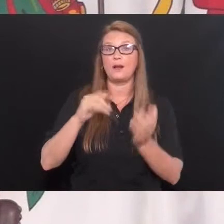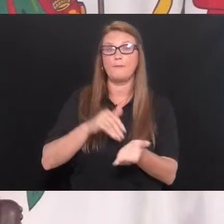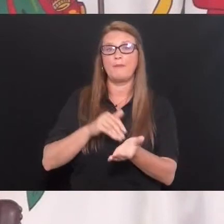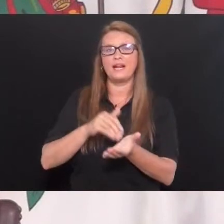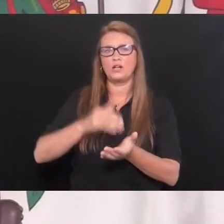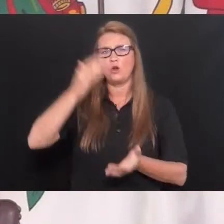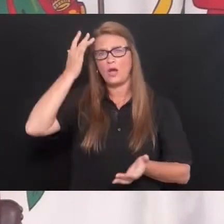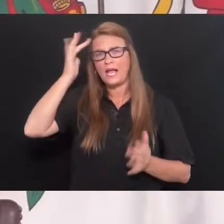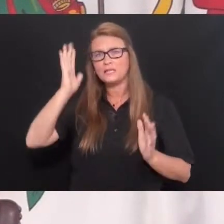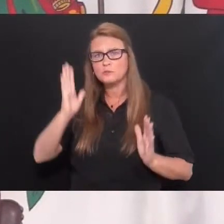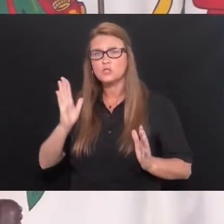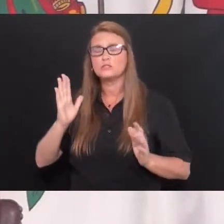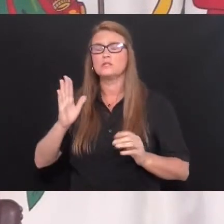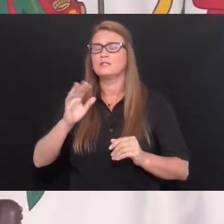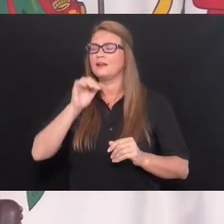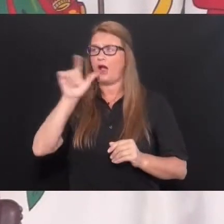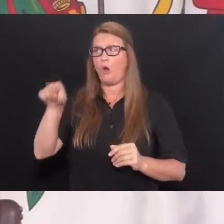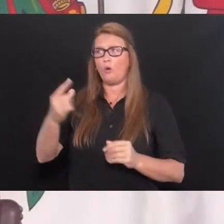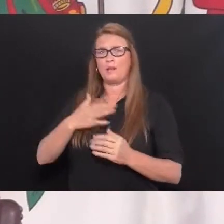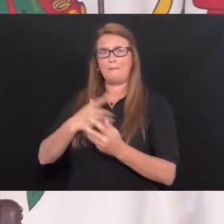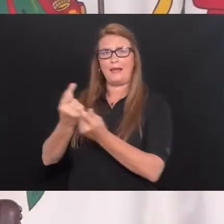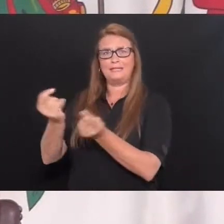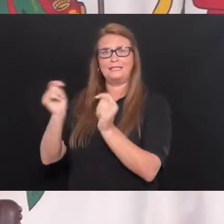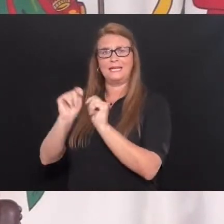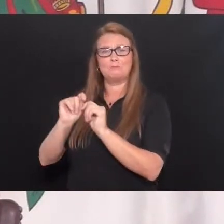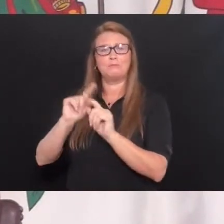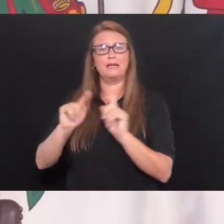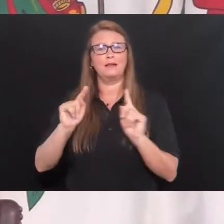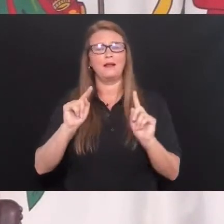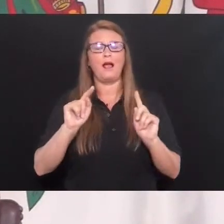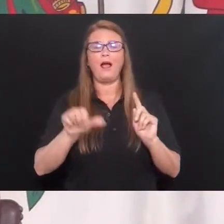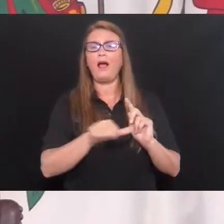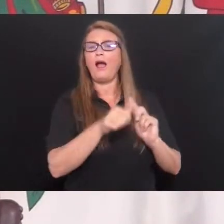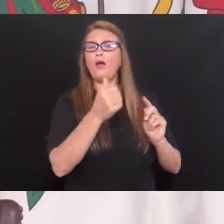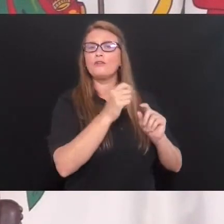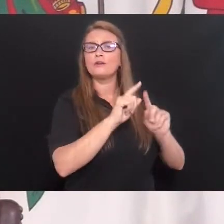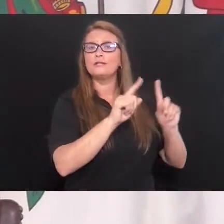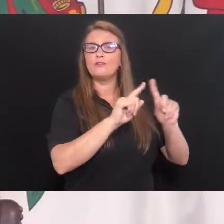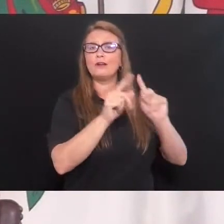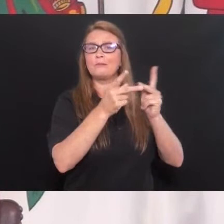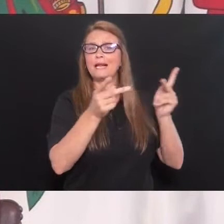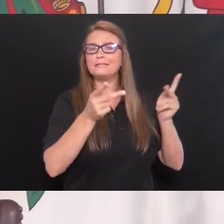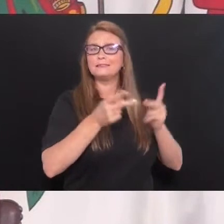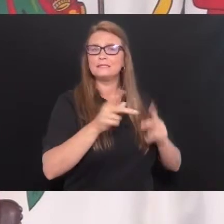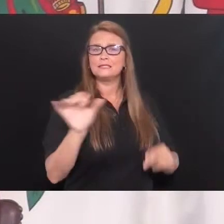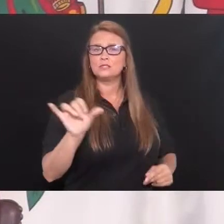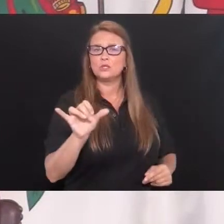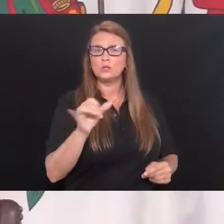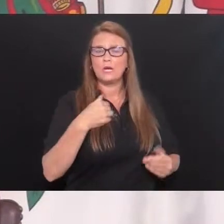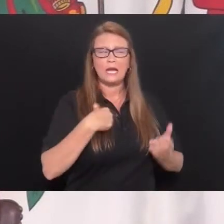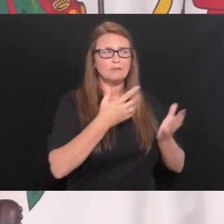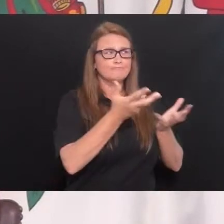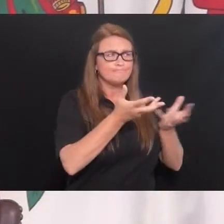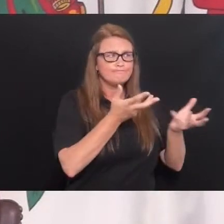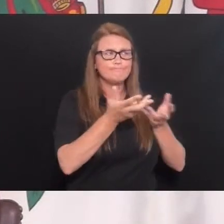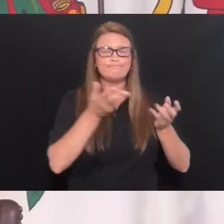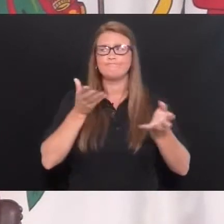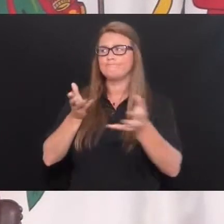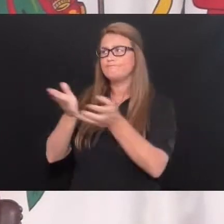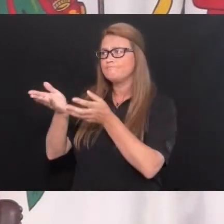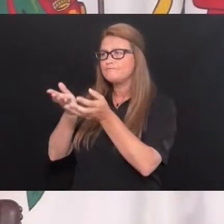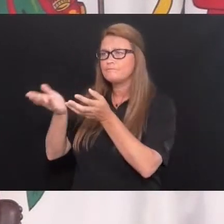not only ours, but medical experts all across the country. I talk to them all the time, and